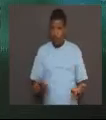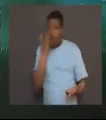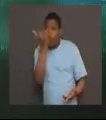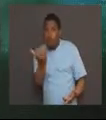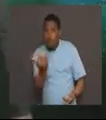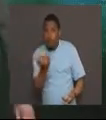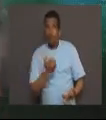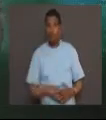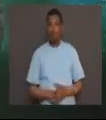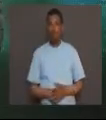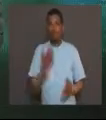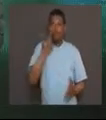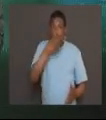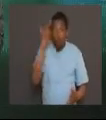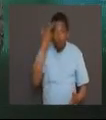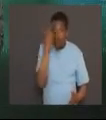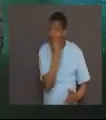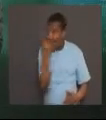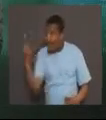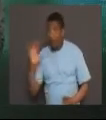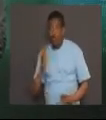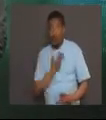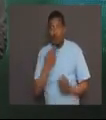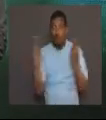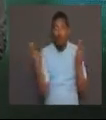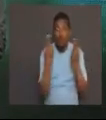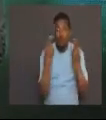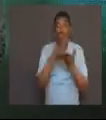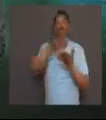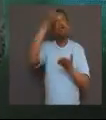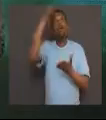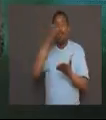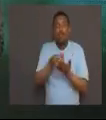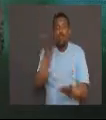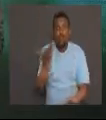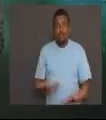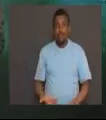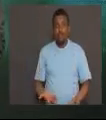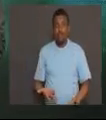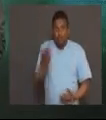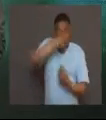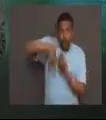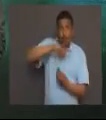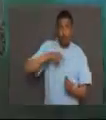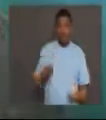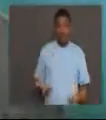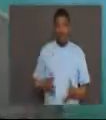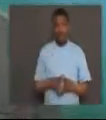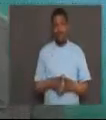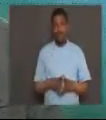Why? Because each of us uses the natural resources in our environment.